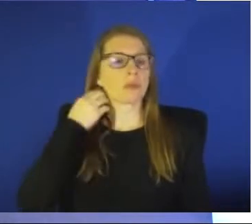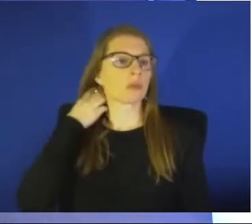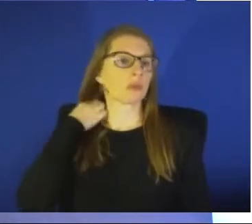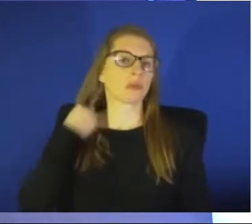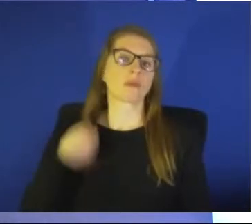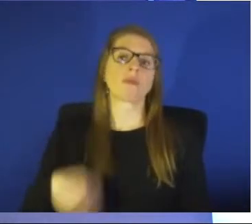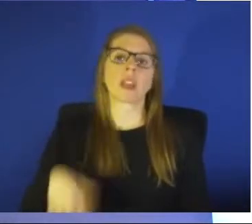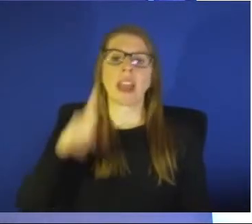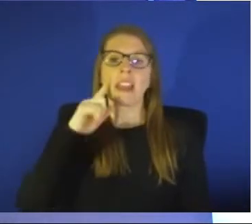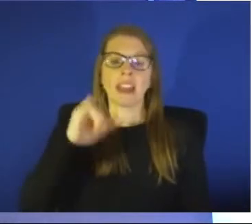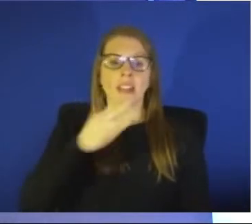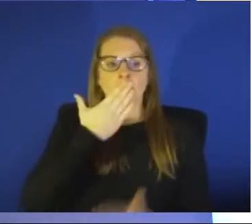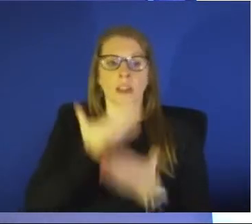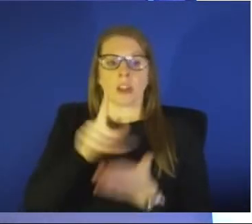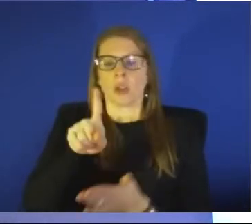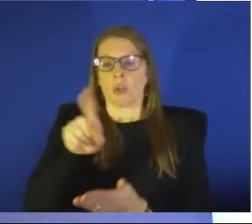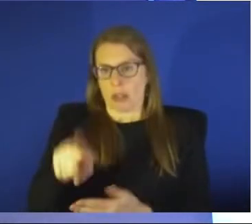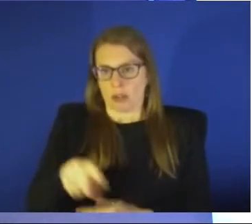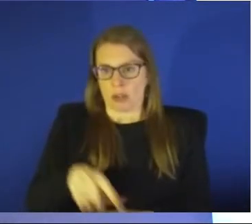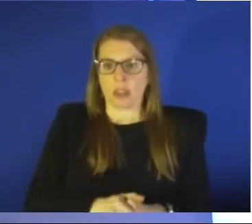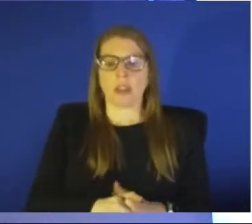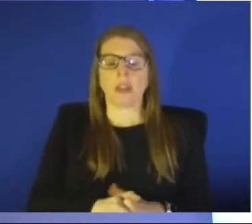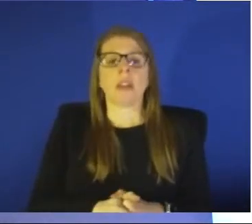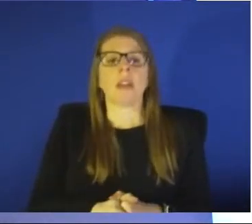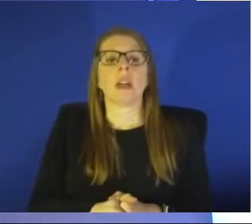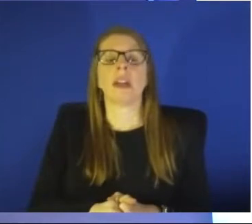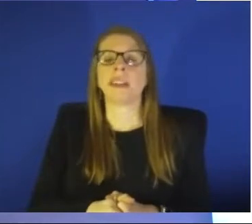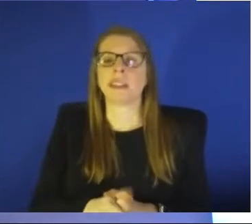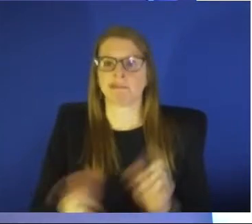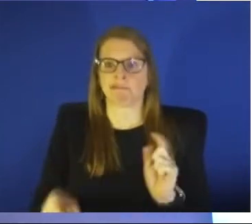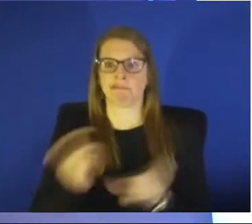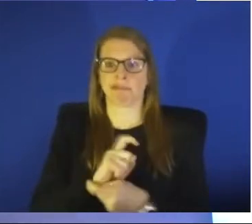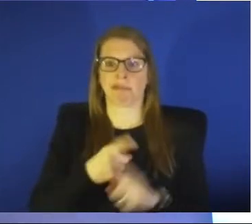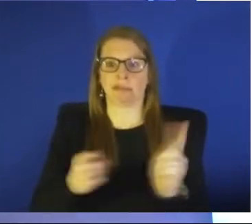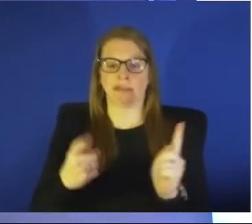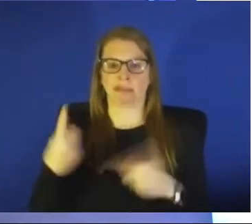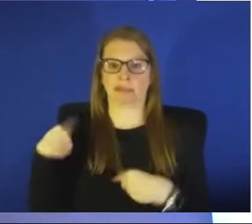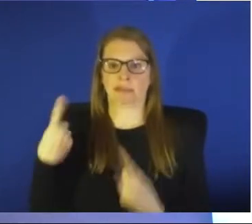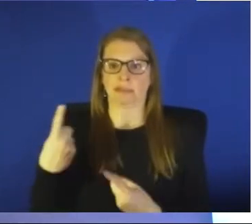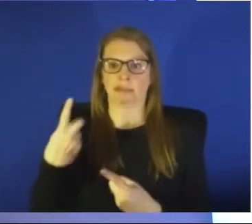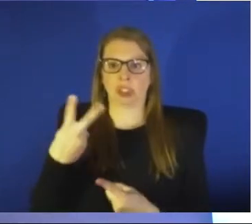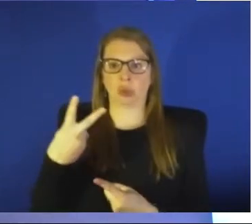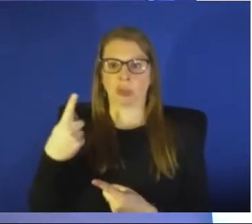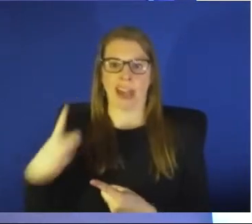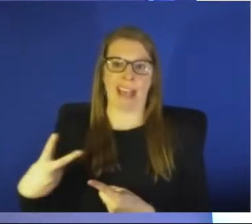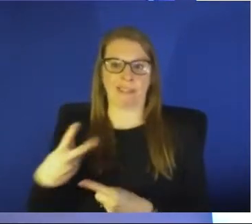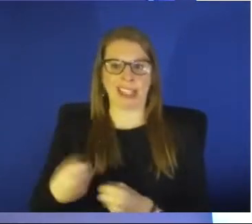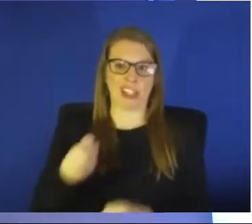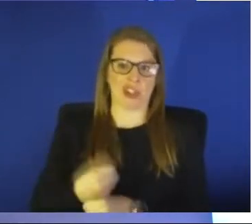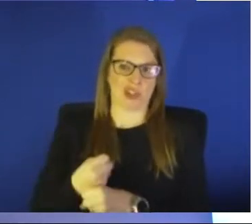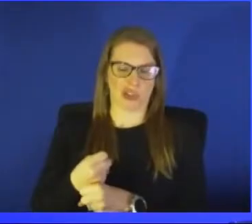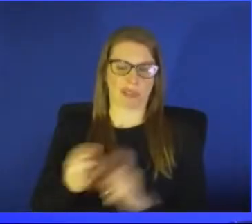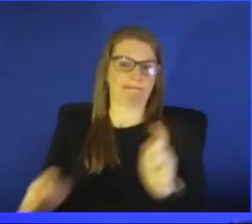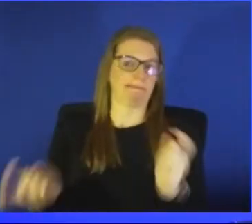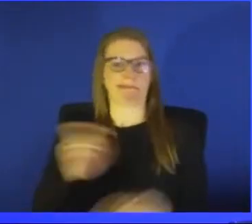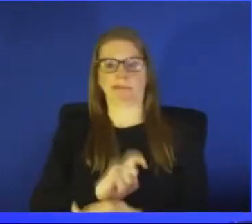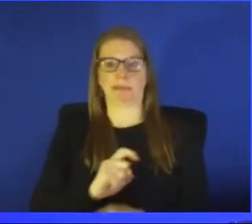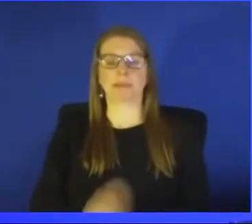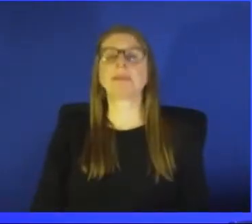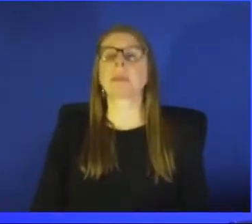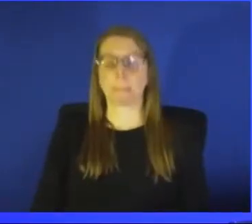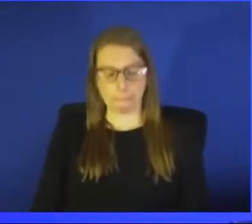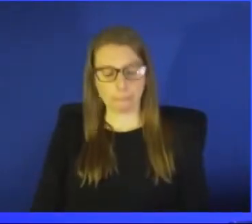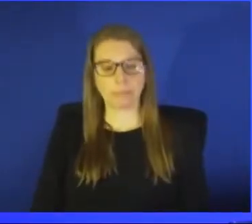think because it is such a departure from what we've been doing these last 2.5 years. So what we are dealing with now is that overall